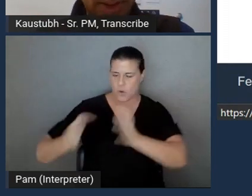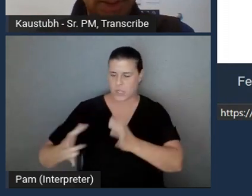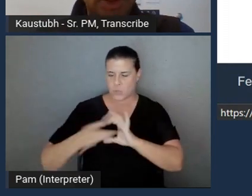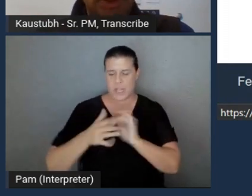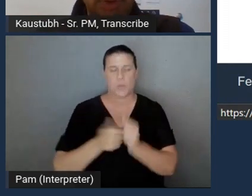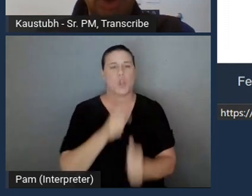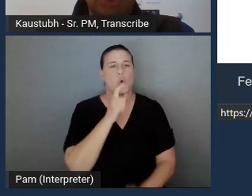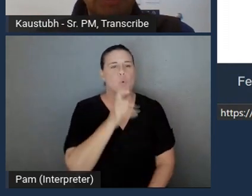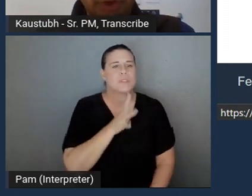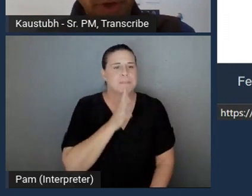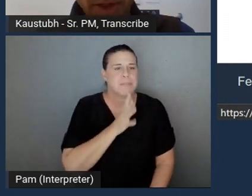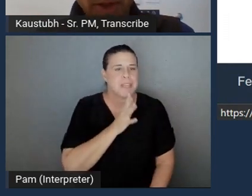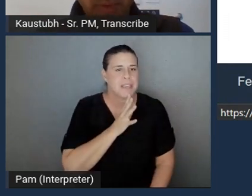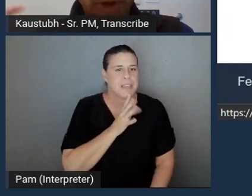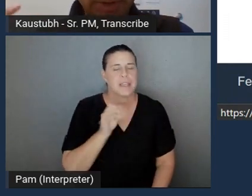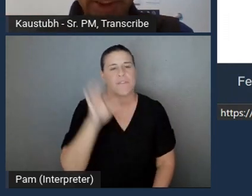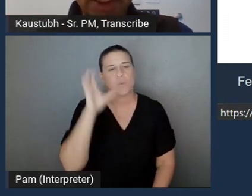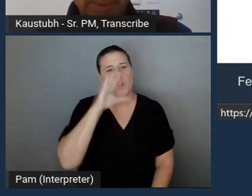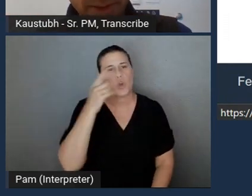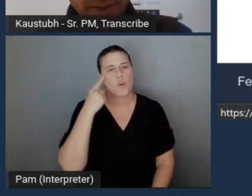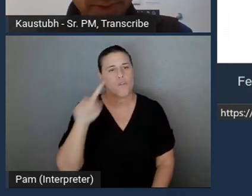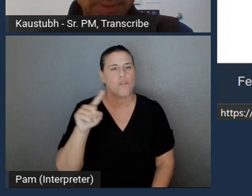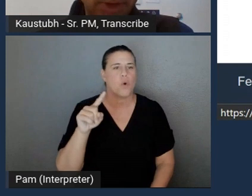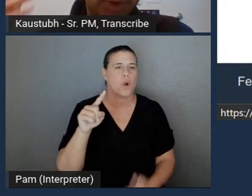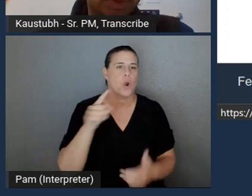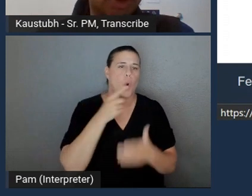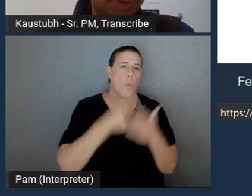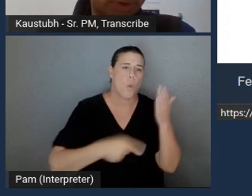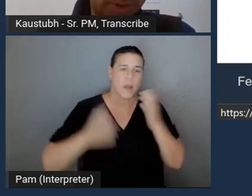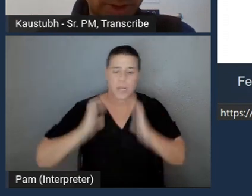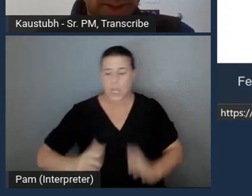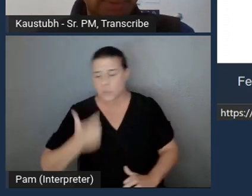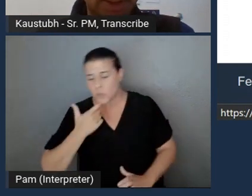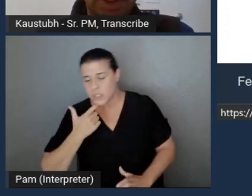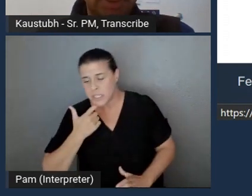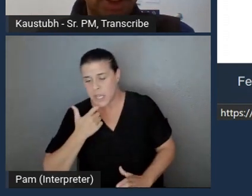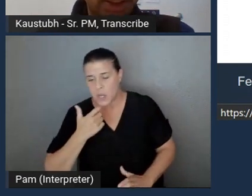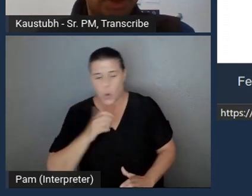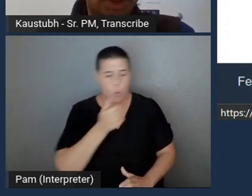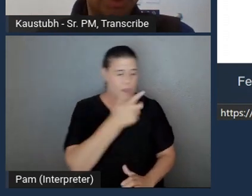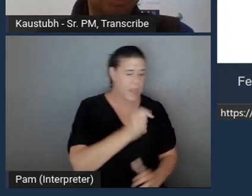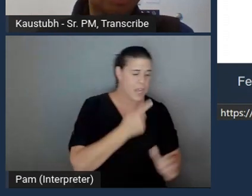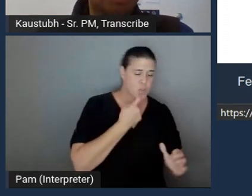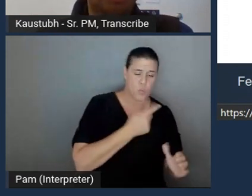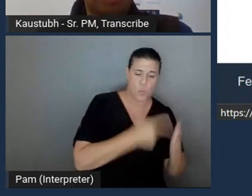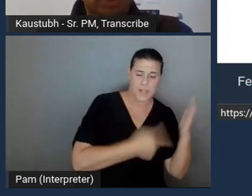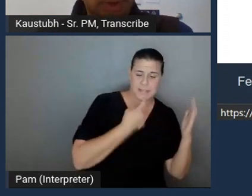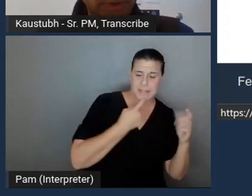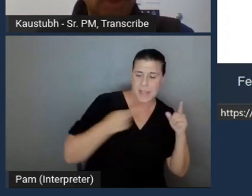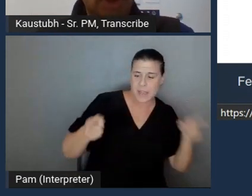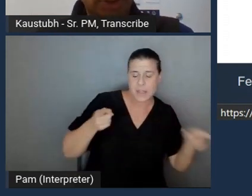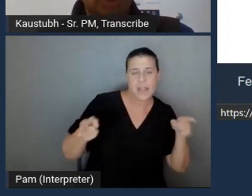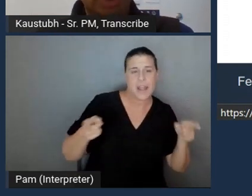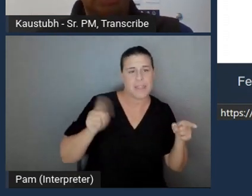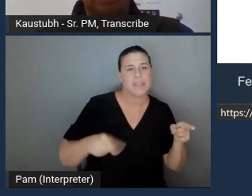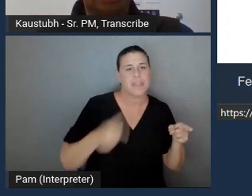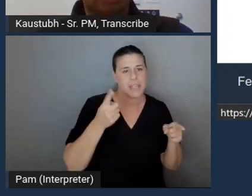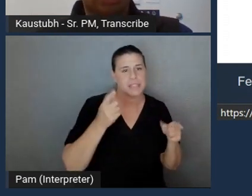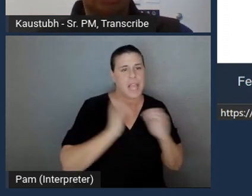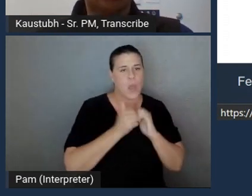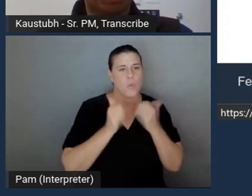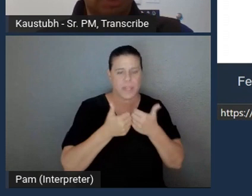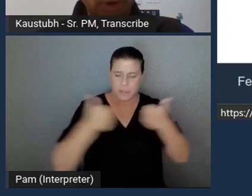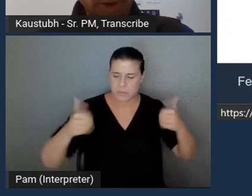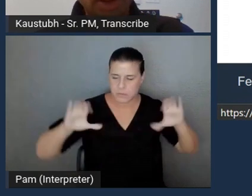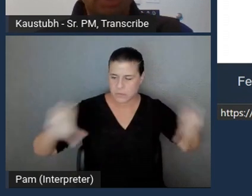is, right? So if you want to look for what is being said by the customer versus what is being said by the agent, this is one way for us to clearly